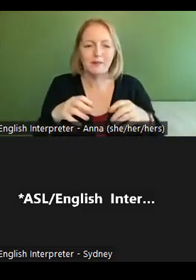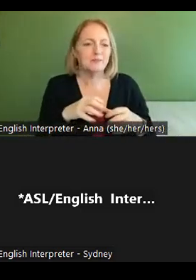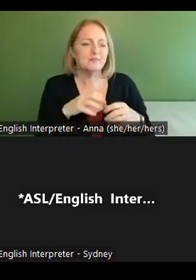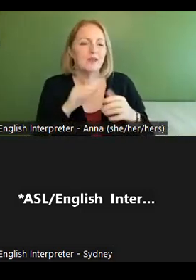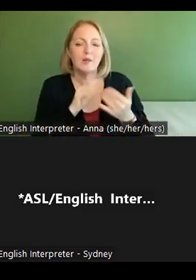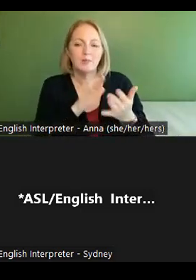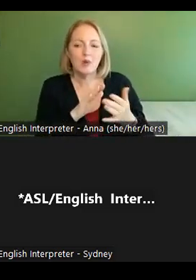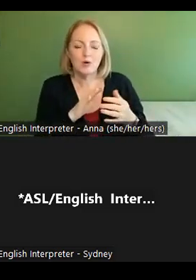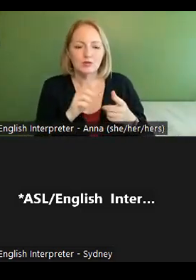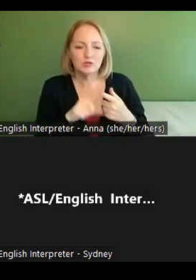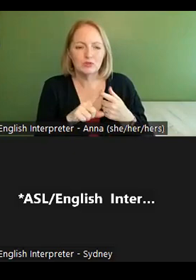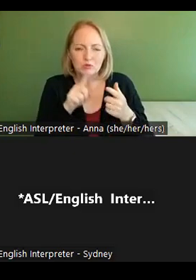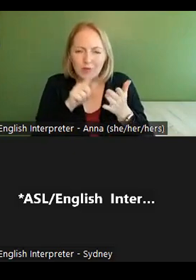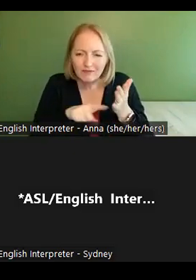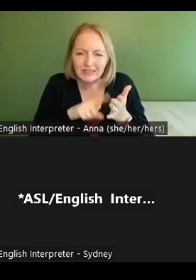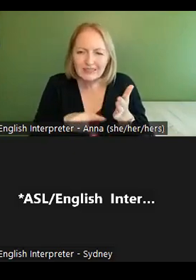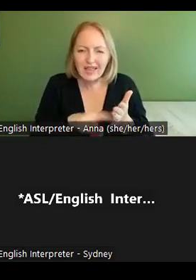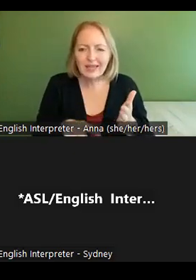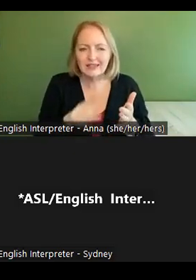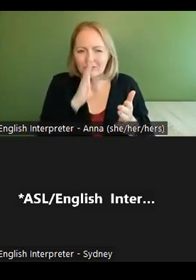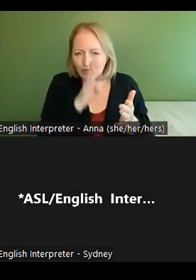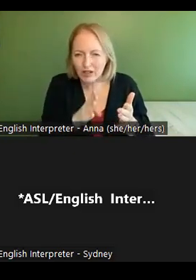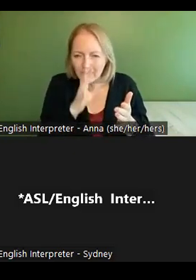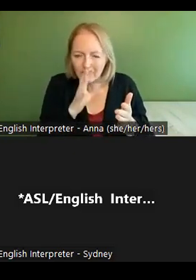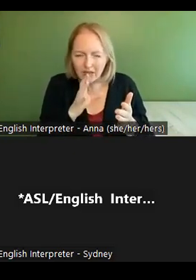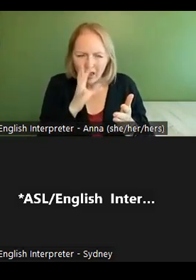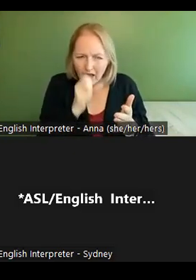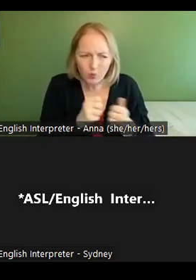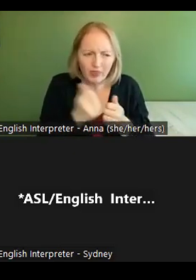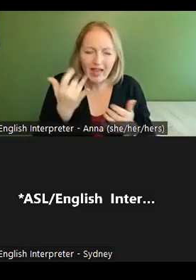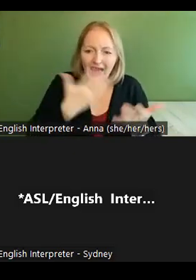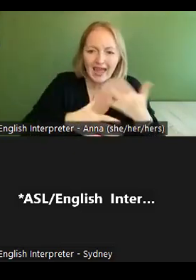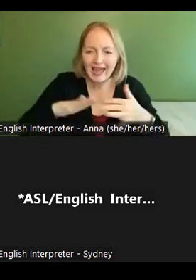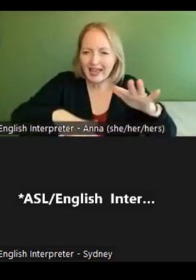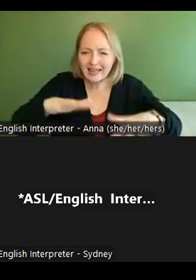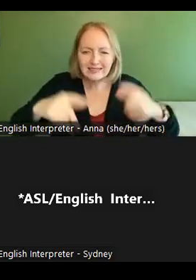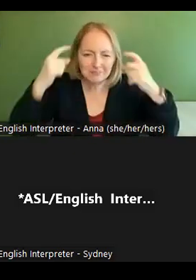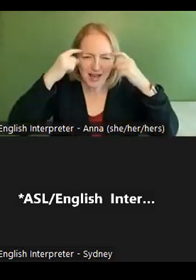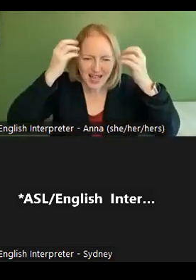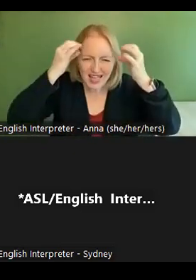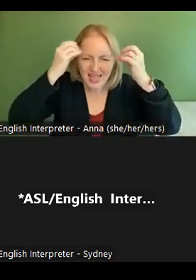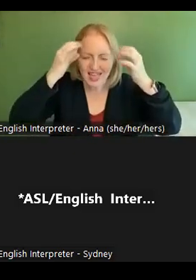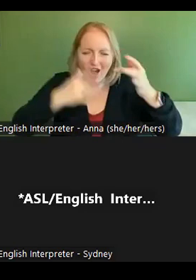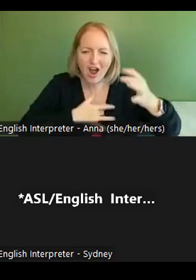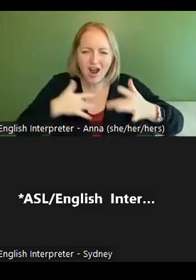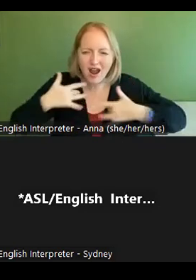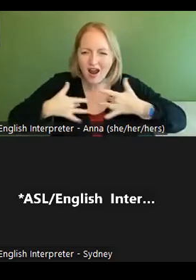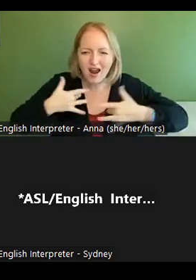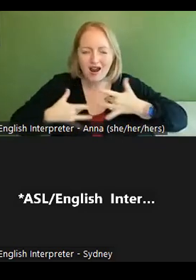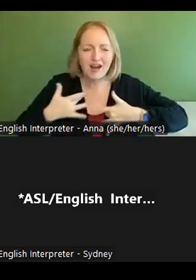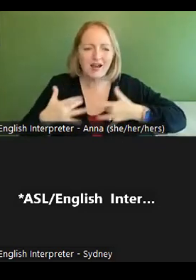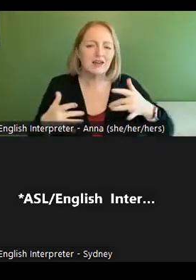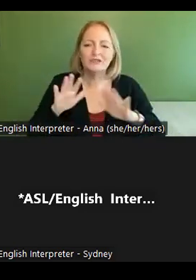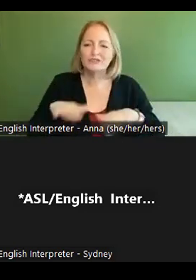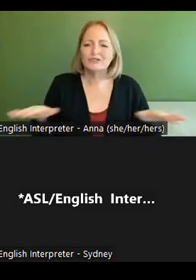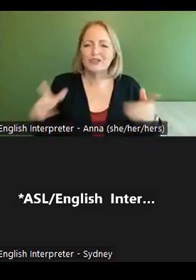to investigating a phenomena directly with their hands, their mind, their heart. Children